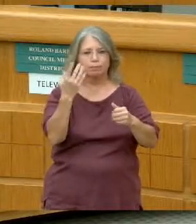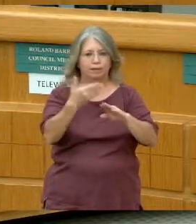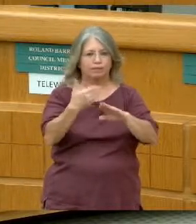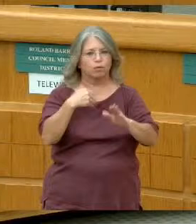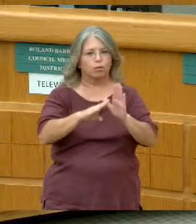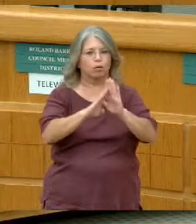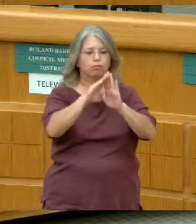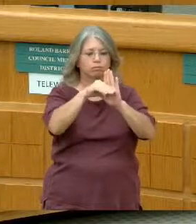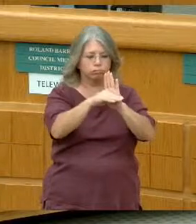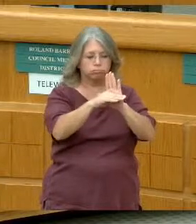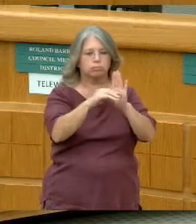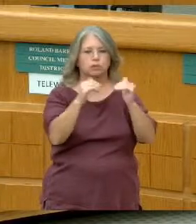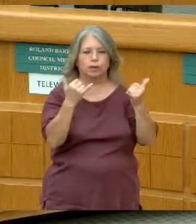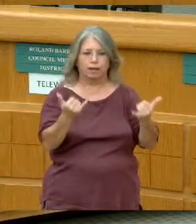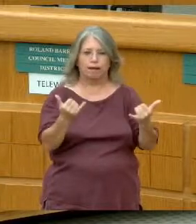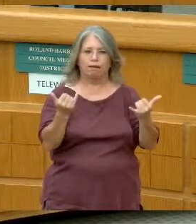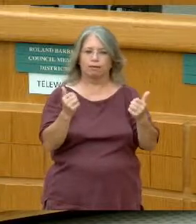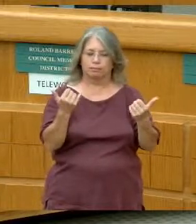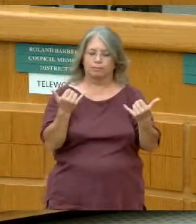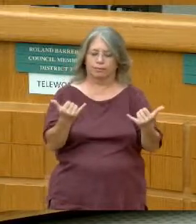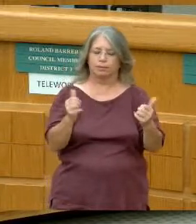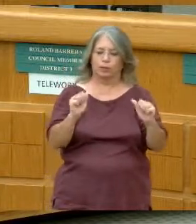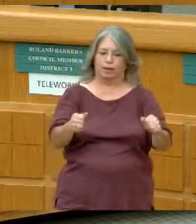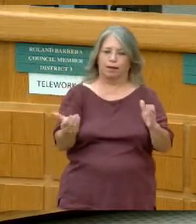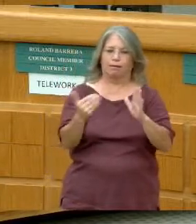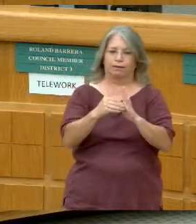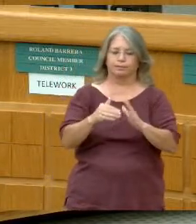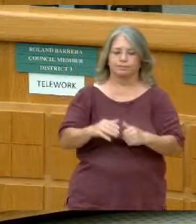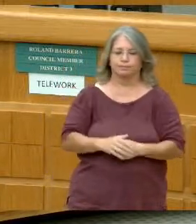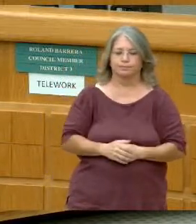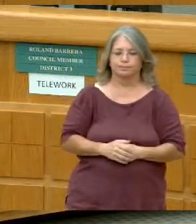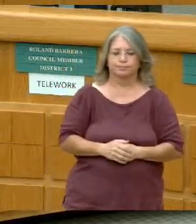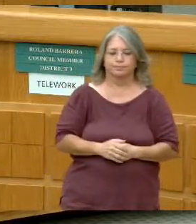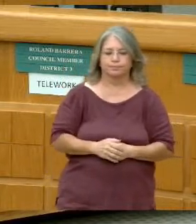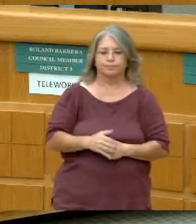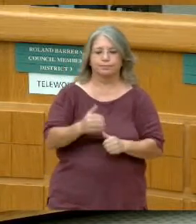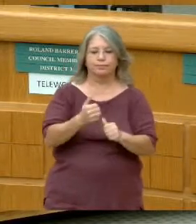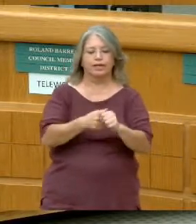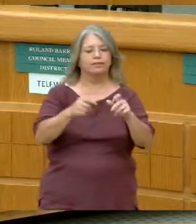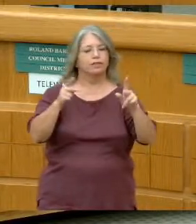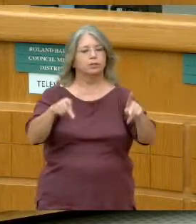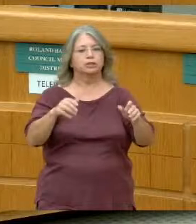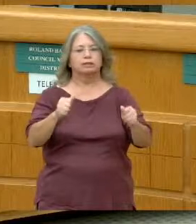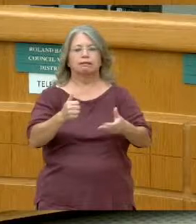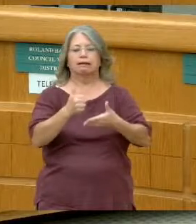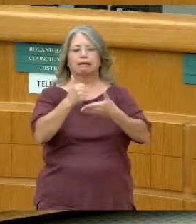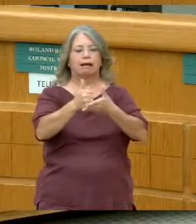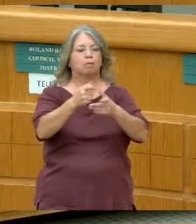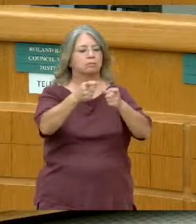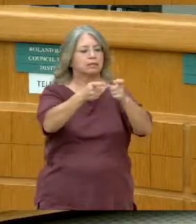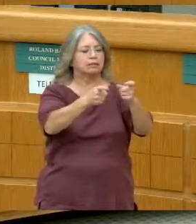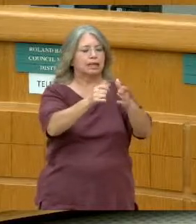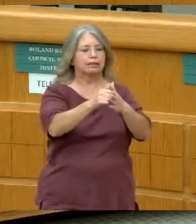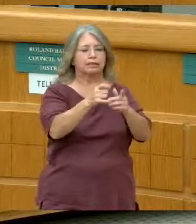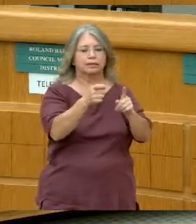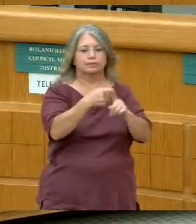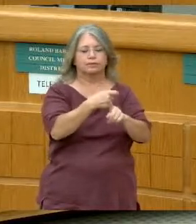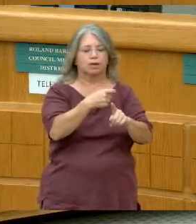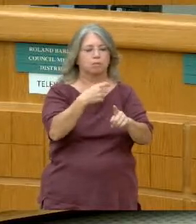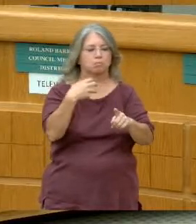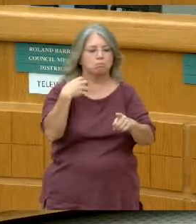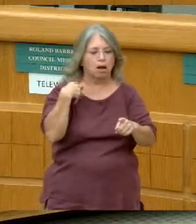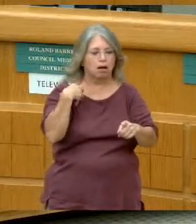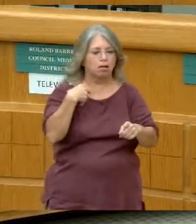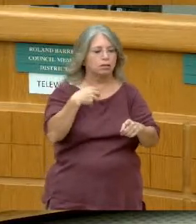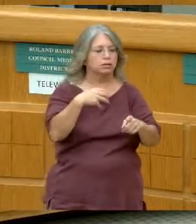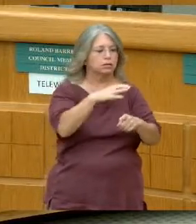too. Everybody can help contain the outbreak, from managers and bosses and owners of restaurants. For